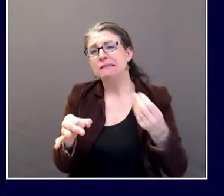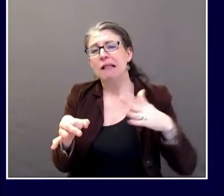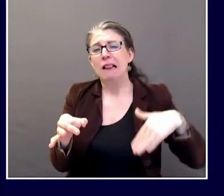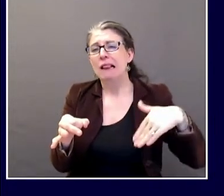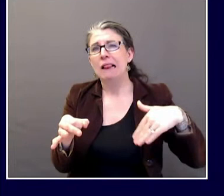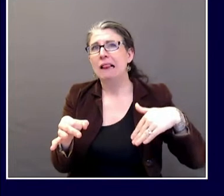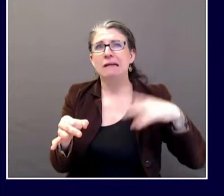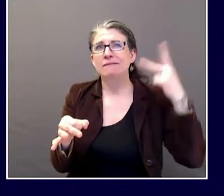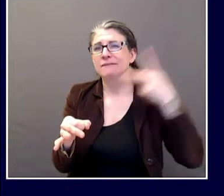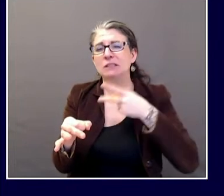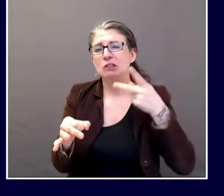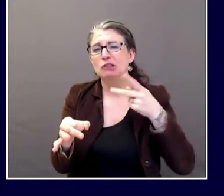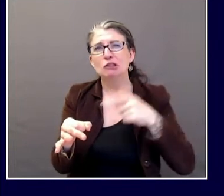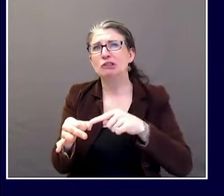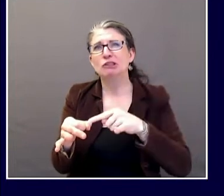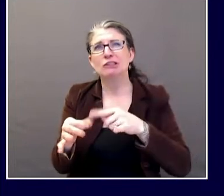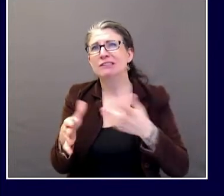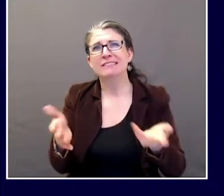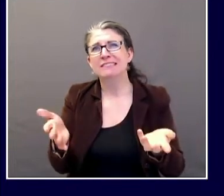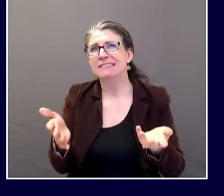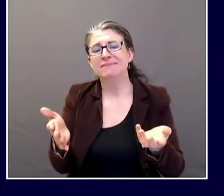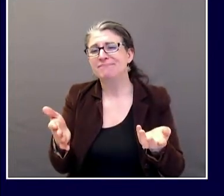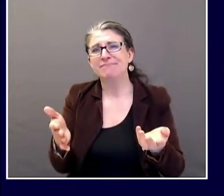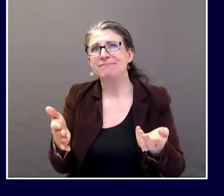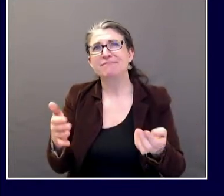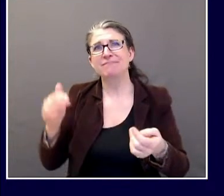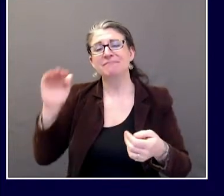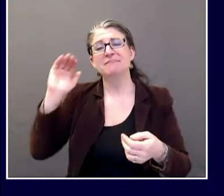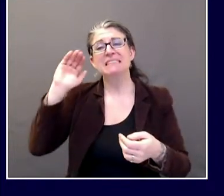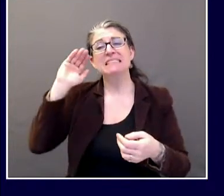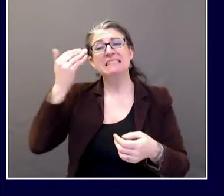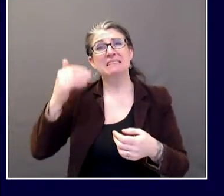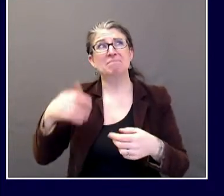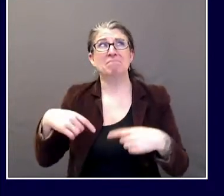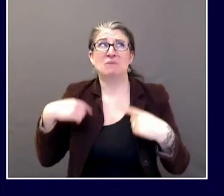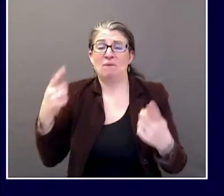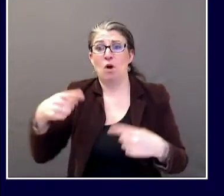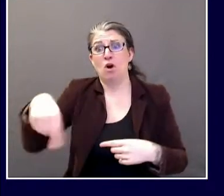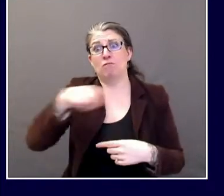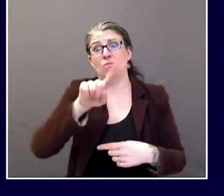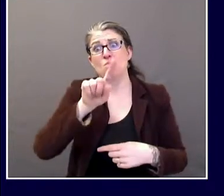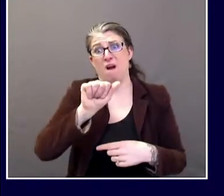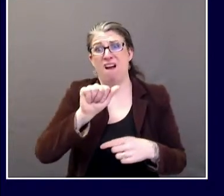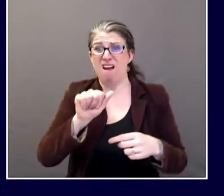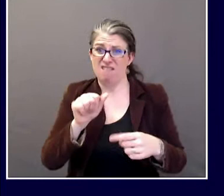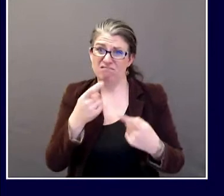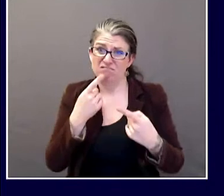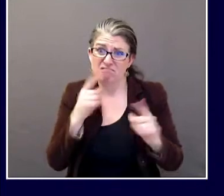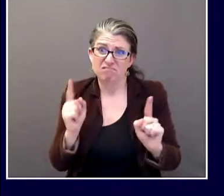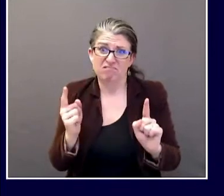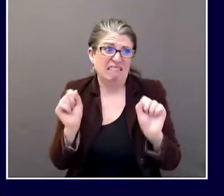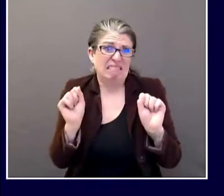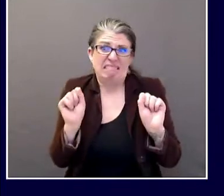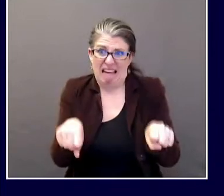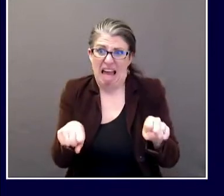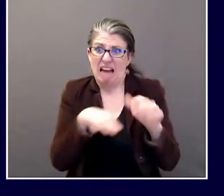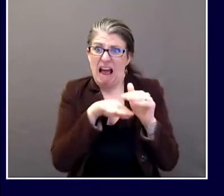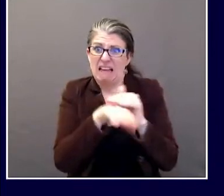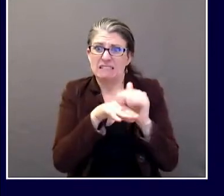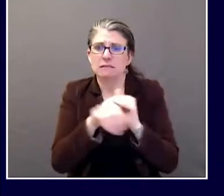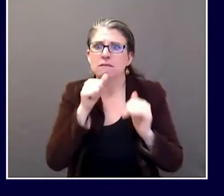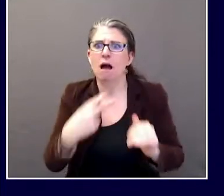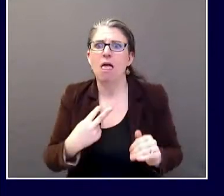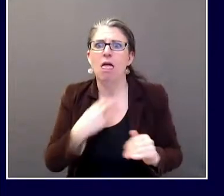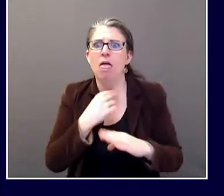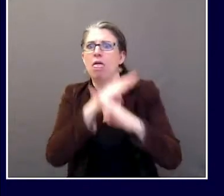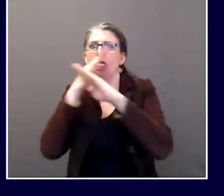vaccinated. Okay. And the US CDC is now saying it's okay to give the second dose of the vaccine up to 6 weeks after the